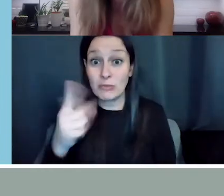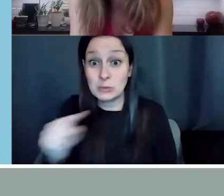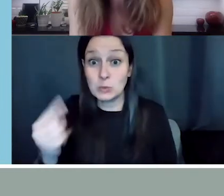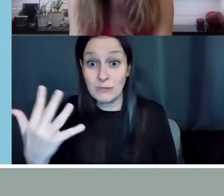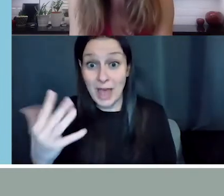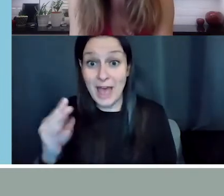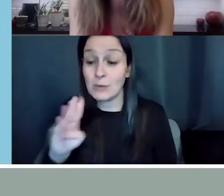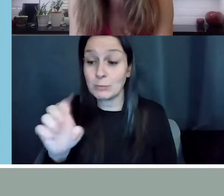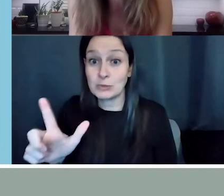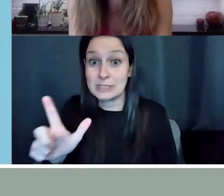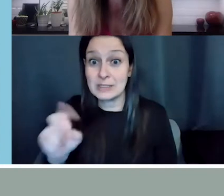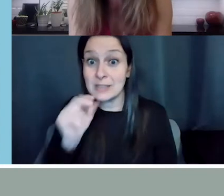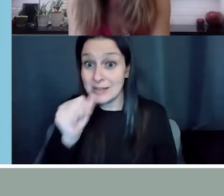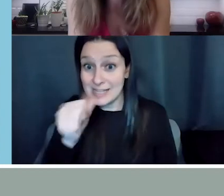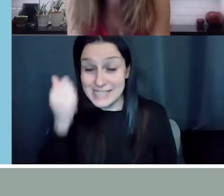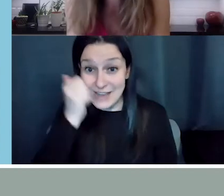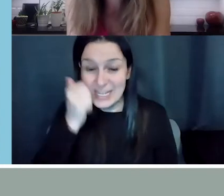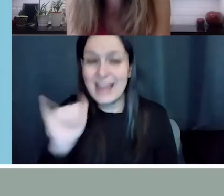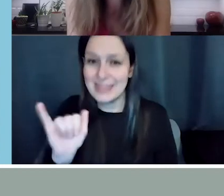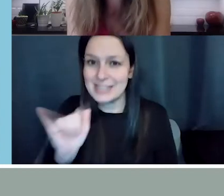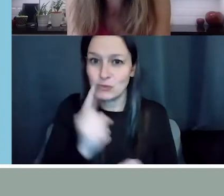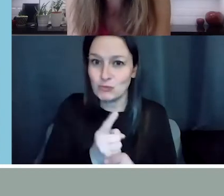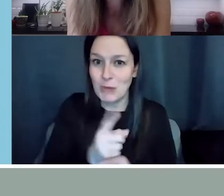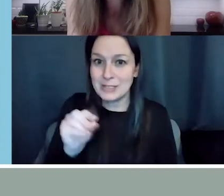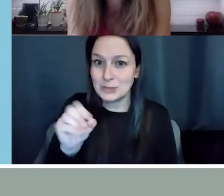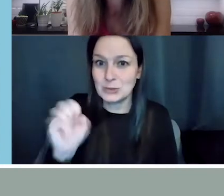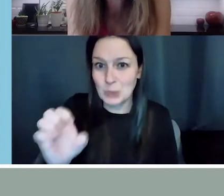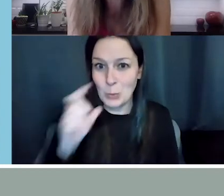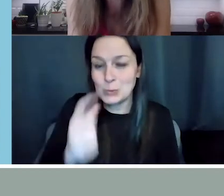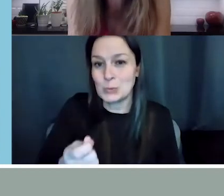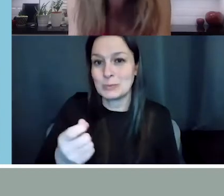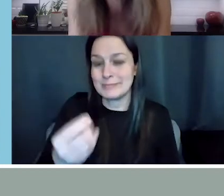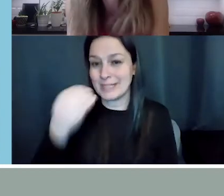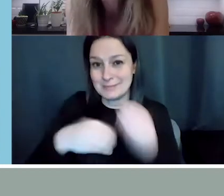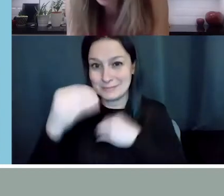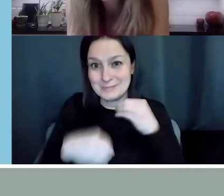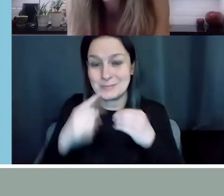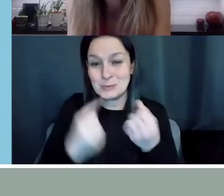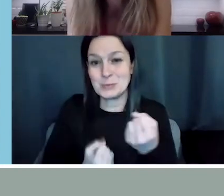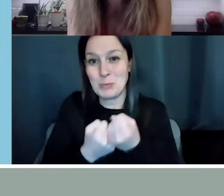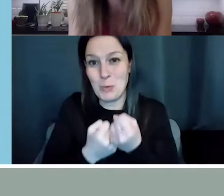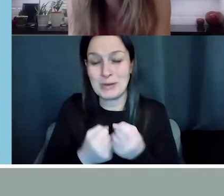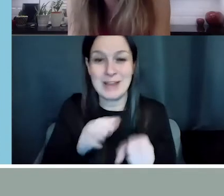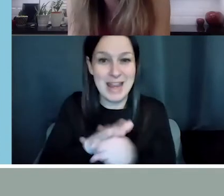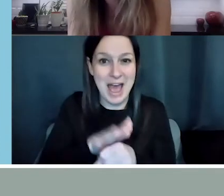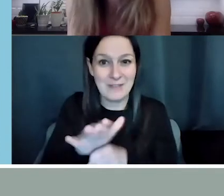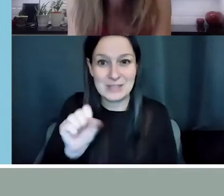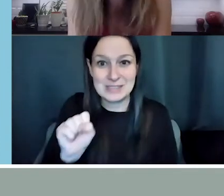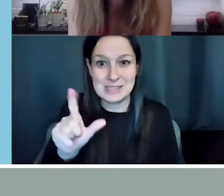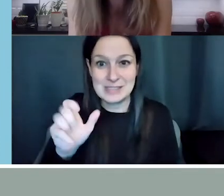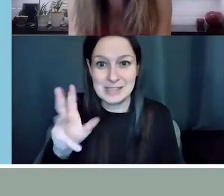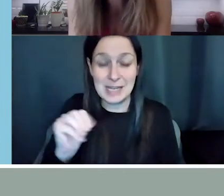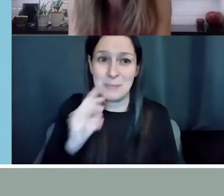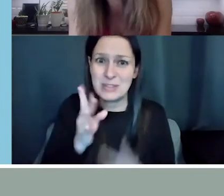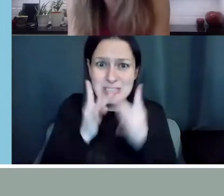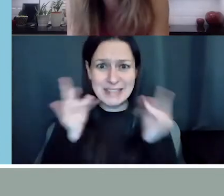day, that is like the dose to get the right amount of selenium to support all those things I just talked about. And they're yummy. You can